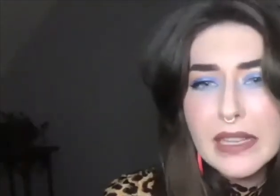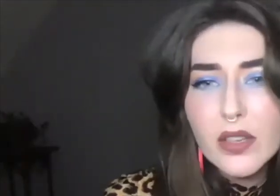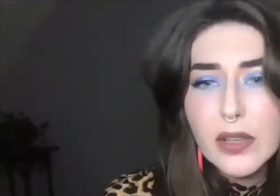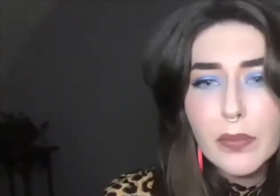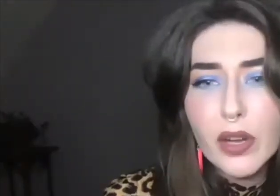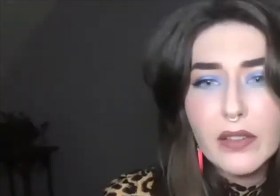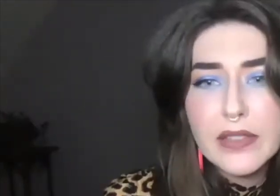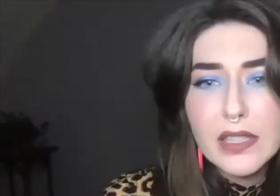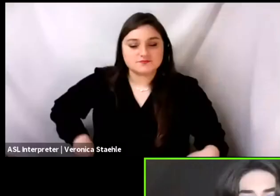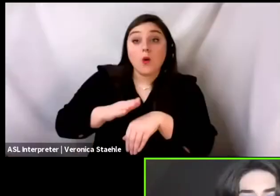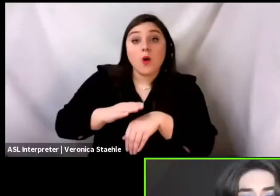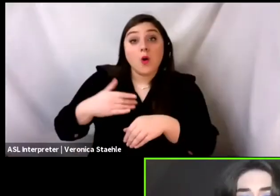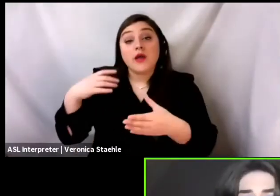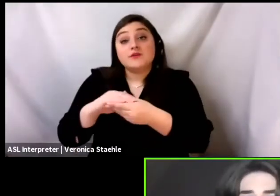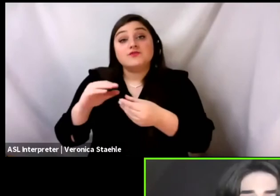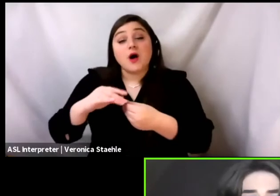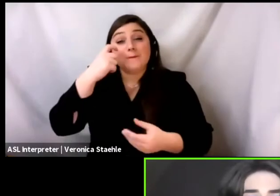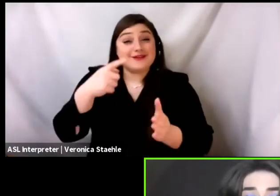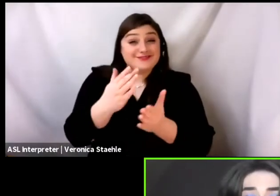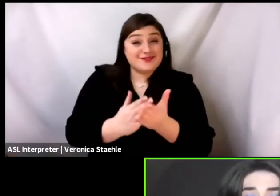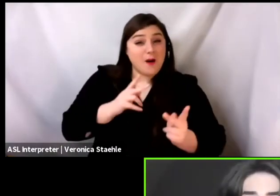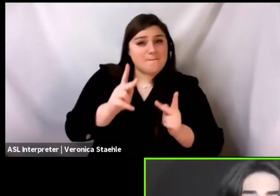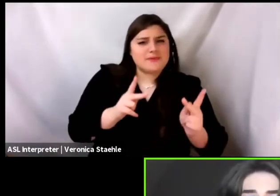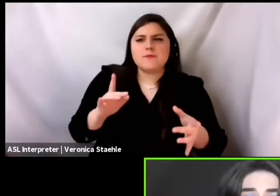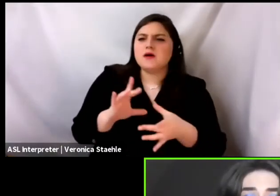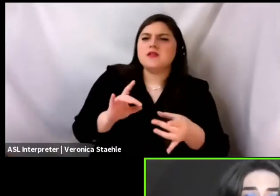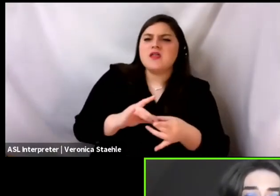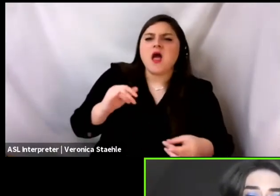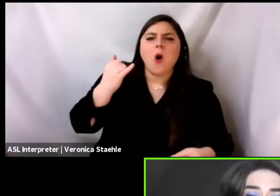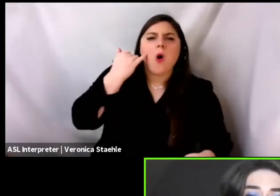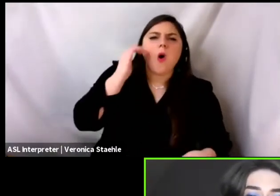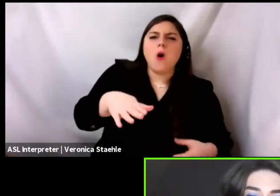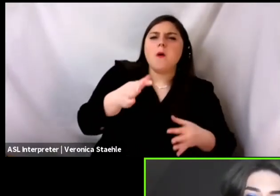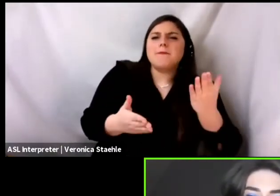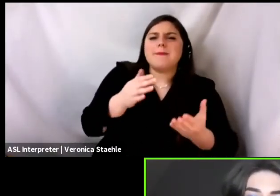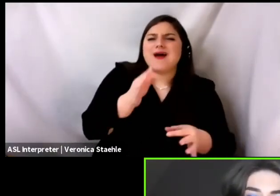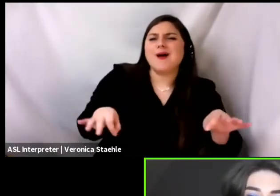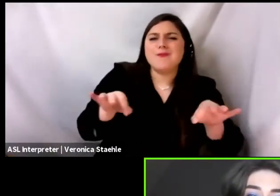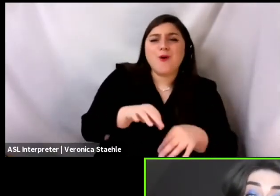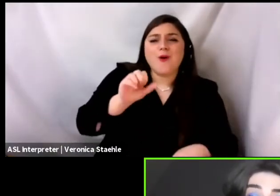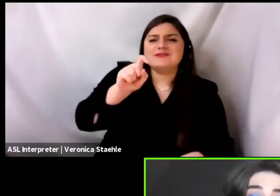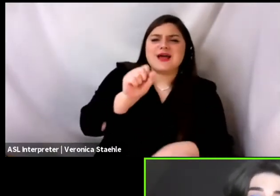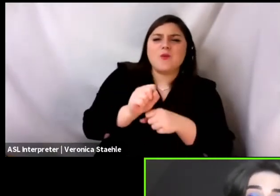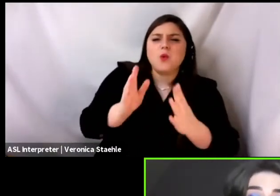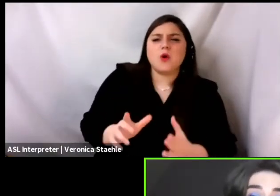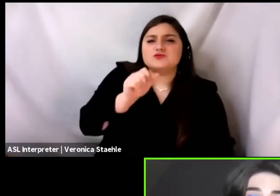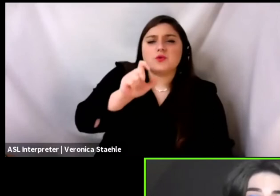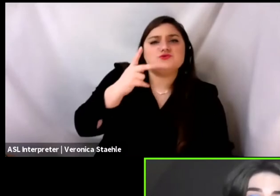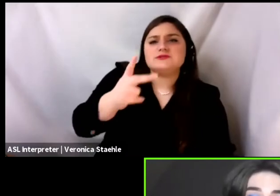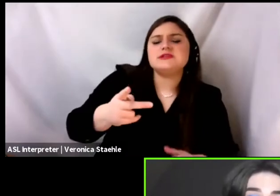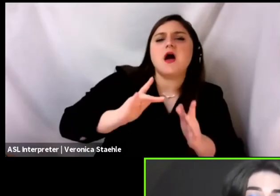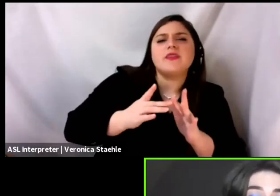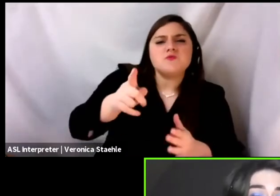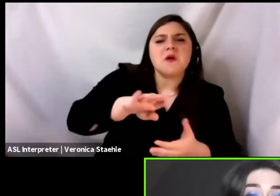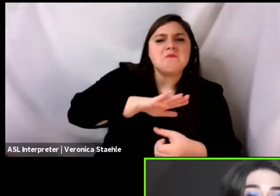oh, maybe it's not so important if sex workers disappear from the internet. But if we disappear, other people will come after